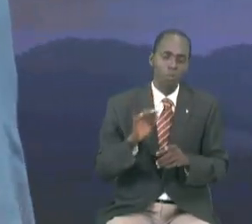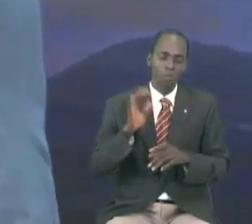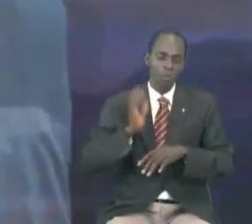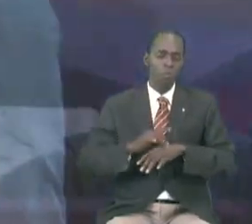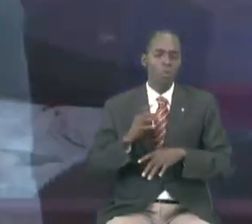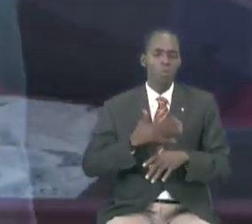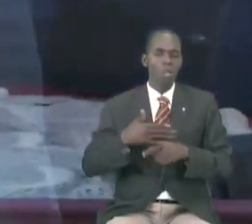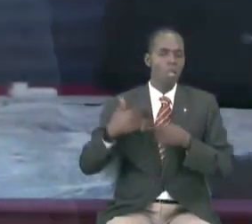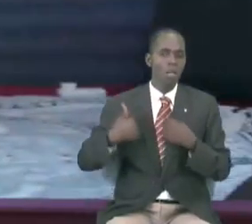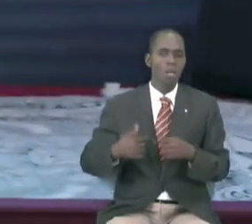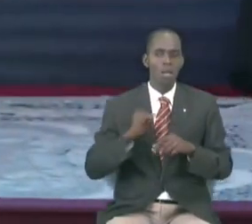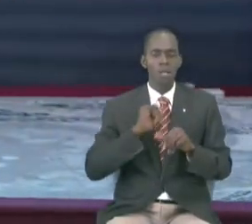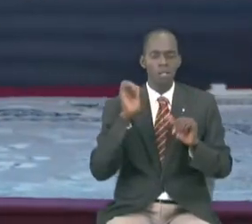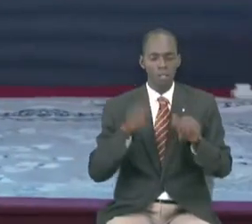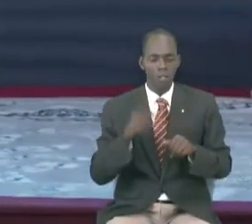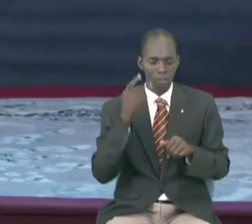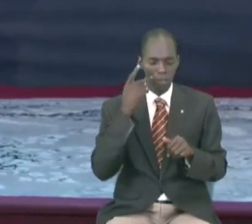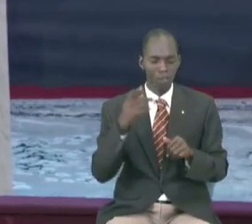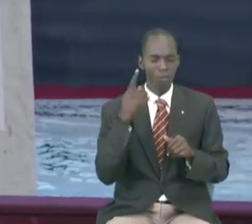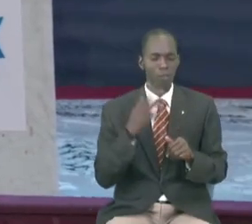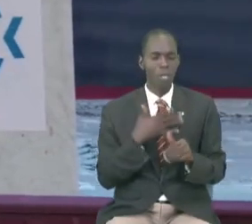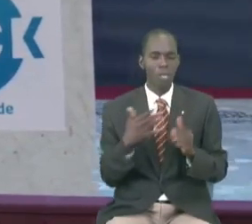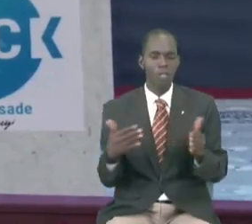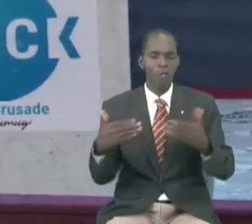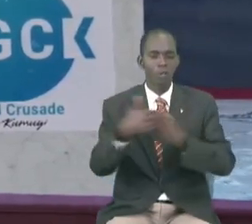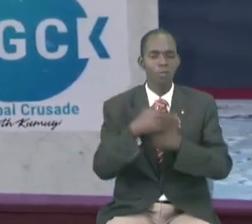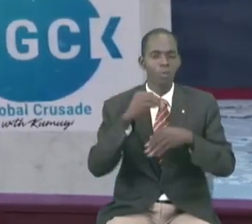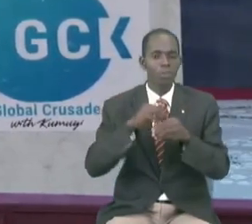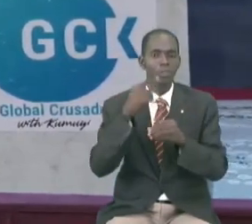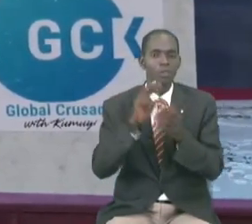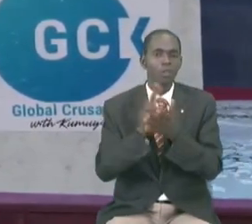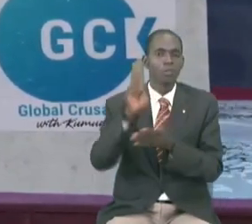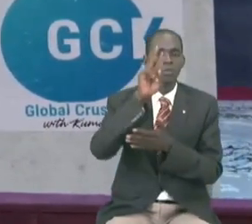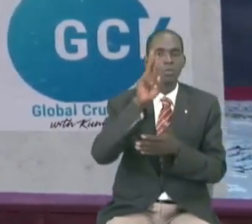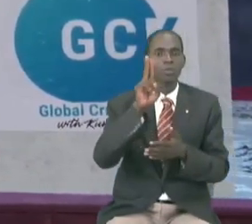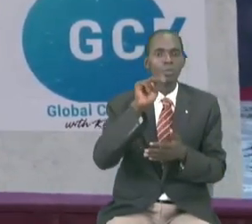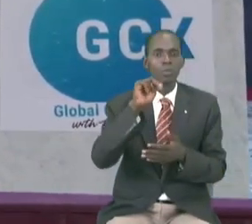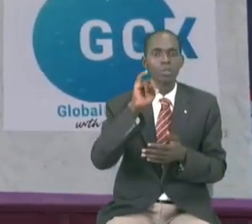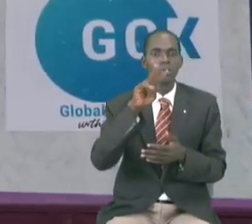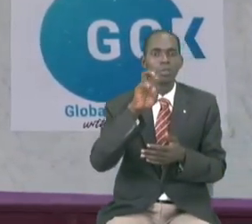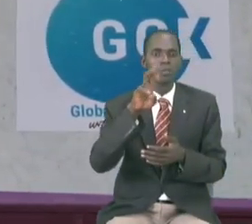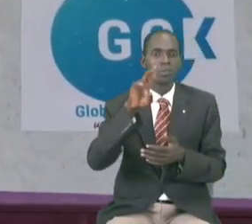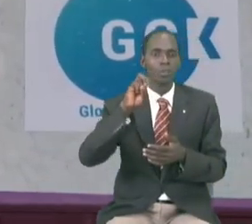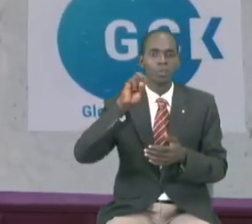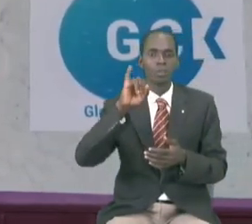I've gone on and on and on, I can remember the vows I made to the Lord. And every turn of the